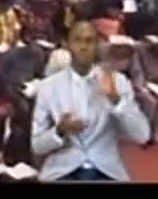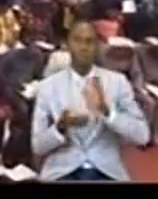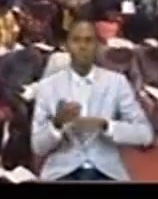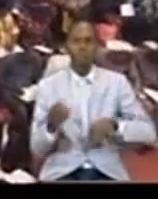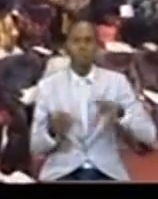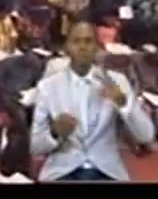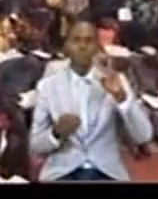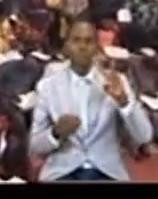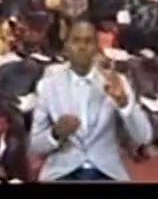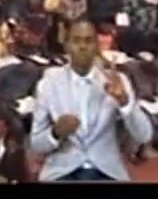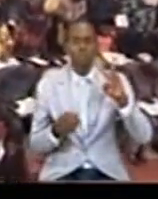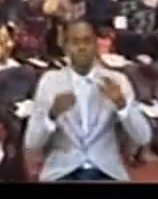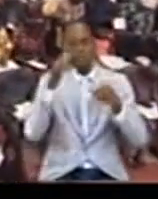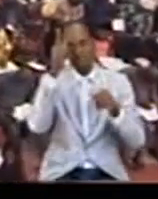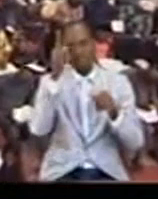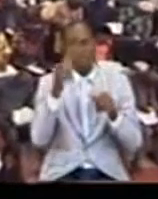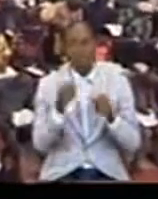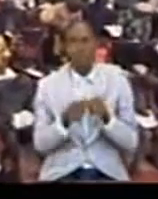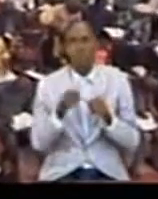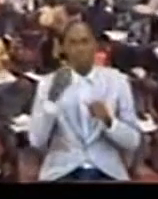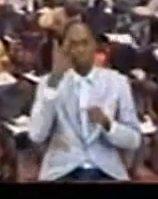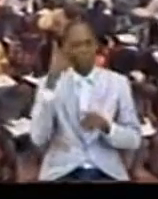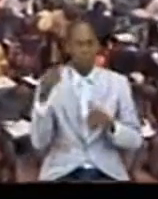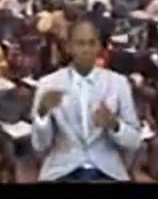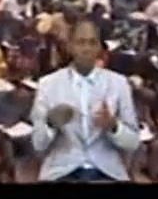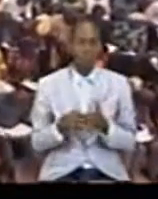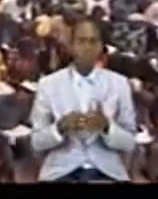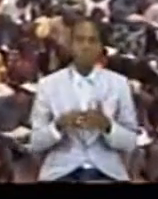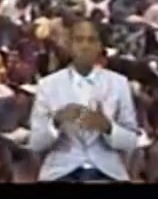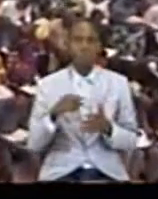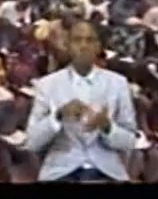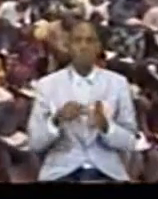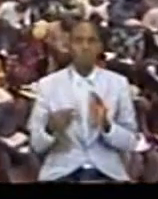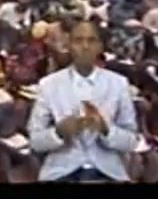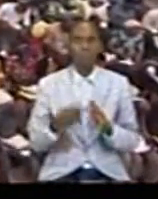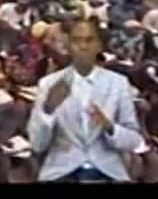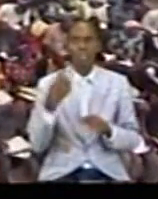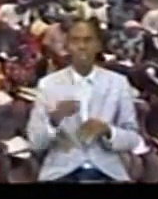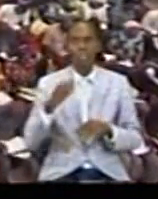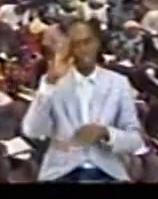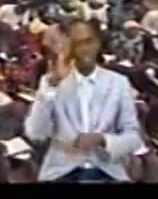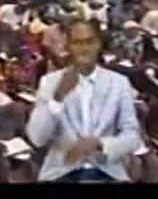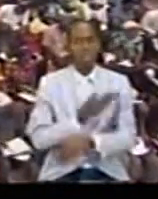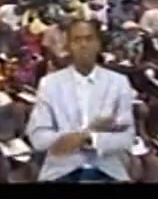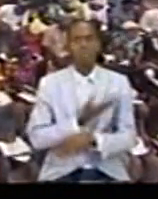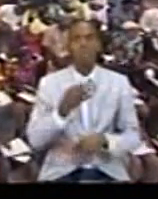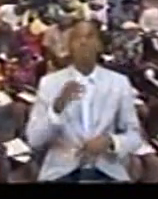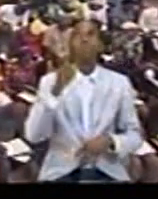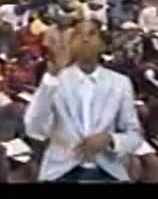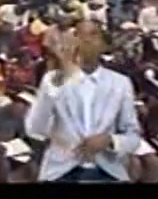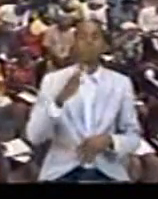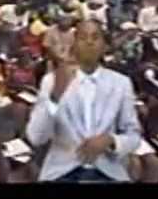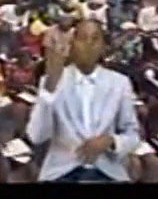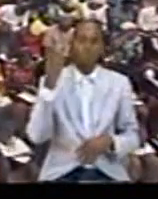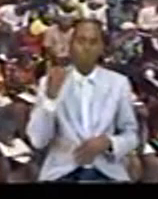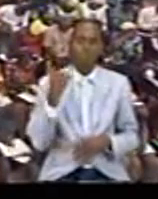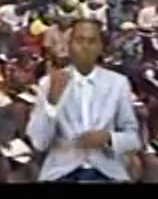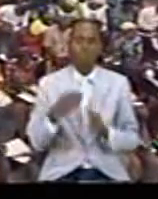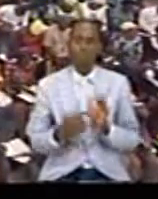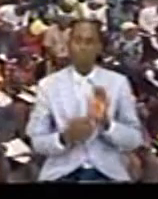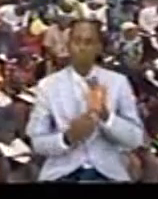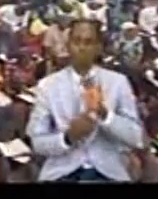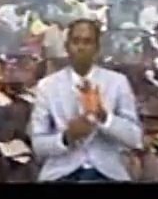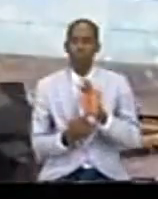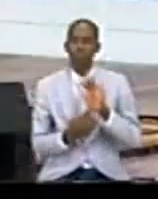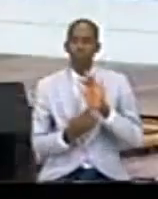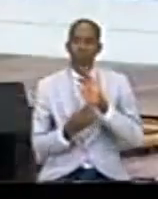chapter 2, remember, for this purpose the Son of God was manifested, that he